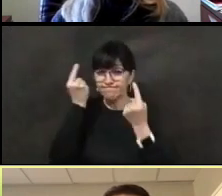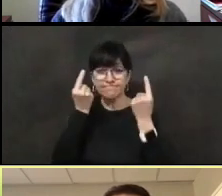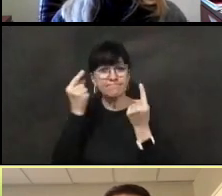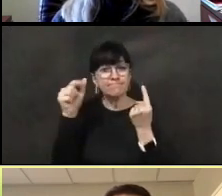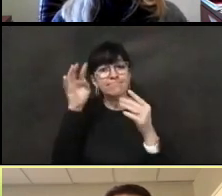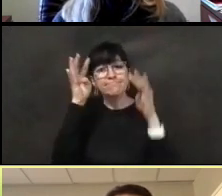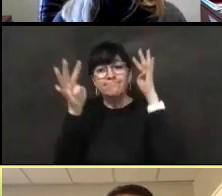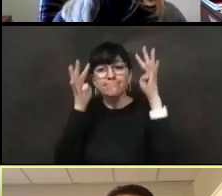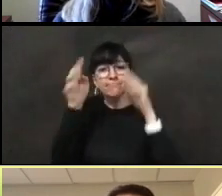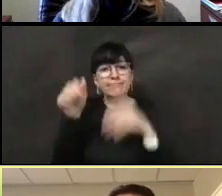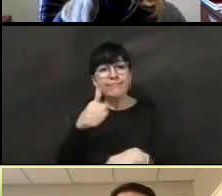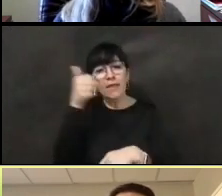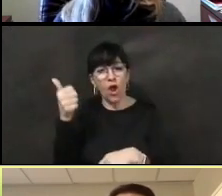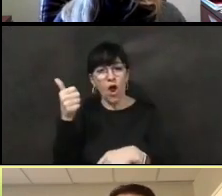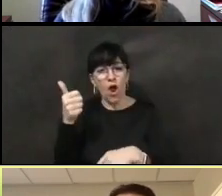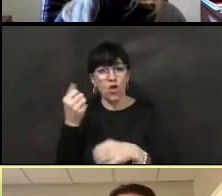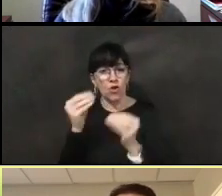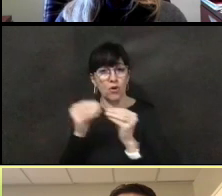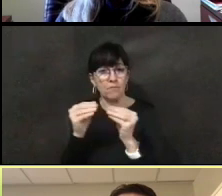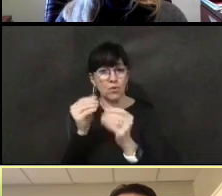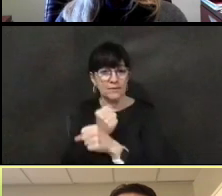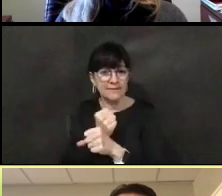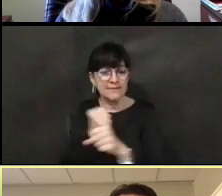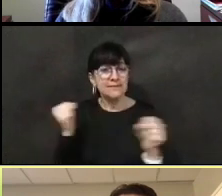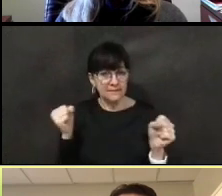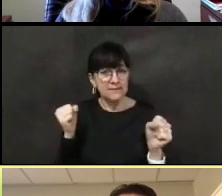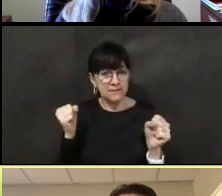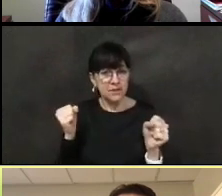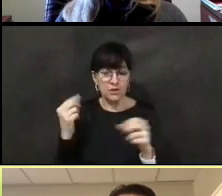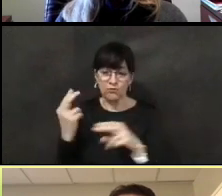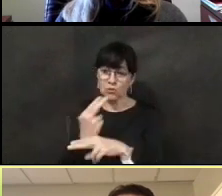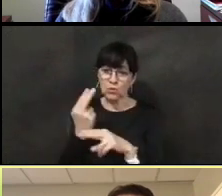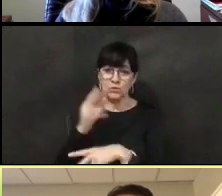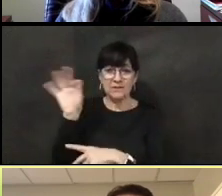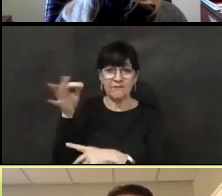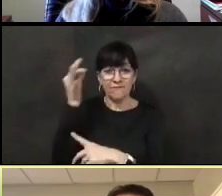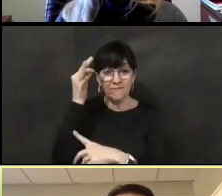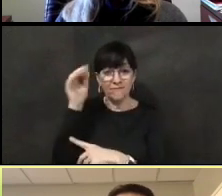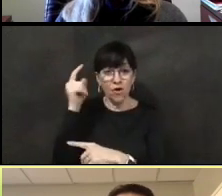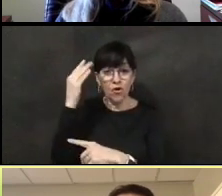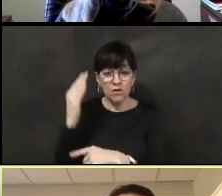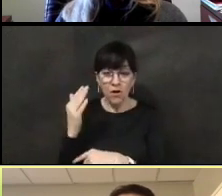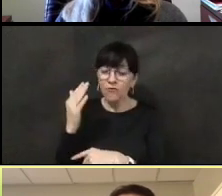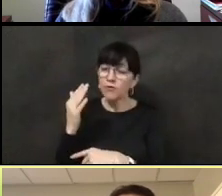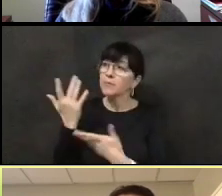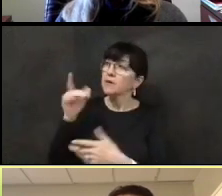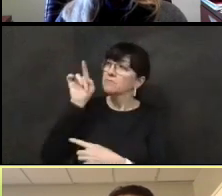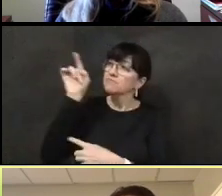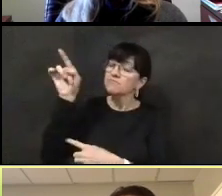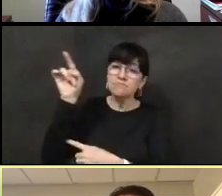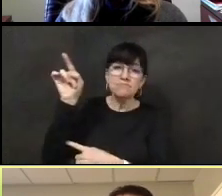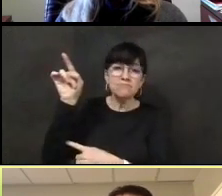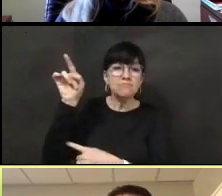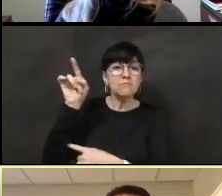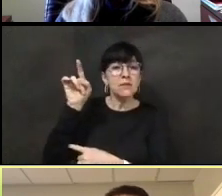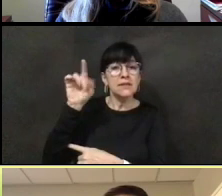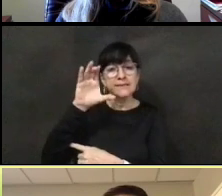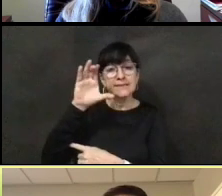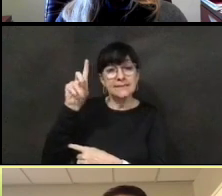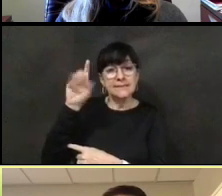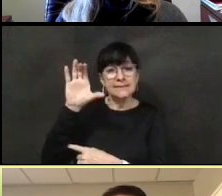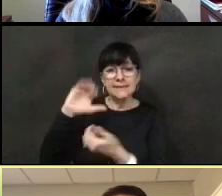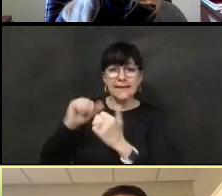as part of a phase one. We're using the federal government, the Centers for Disease Control phases in terms of how we